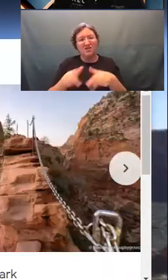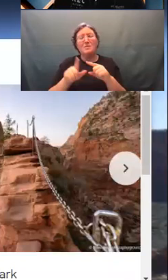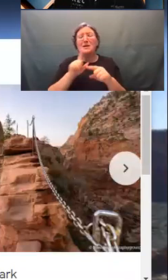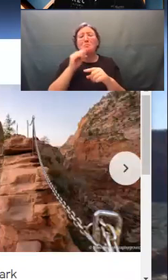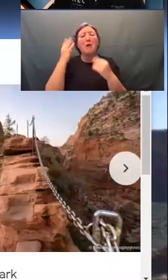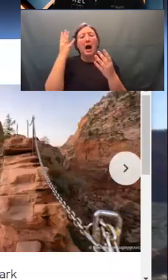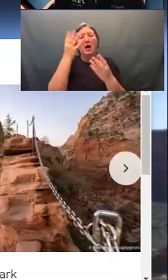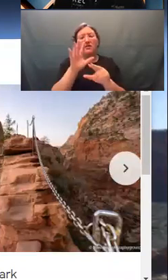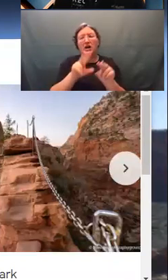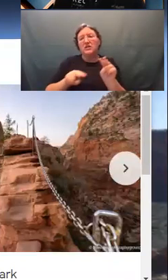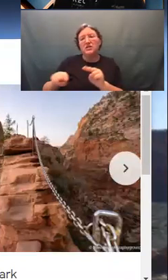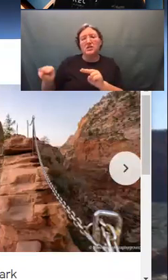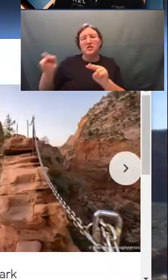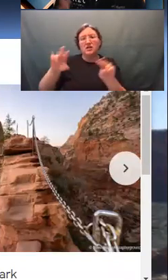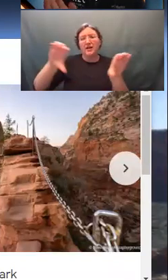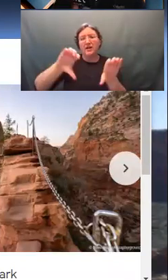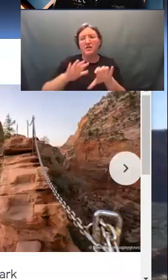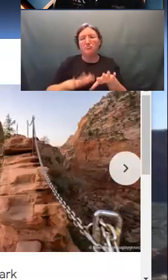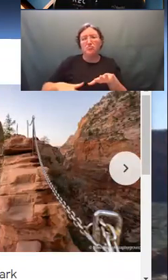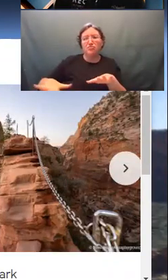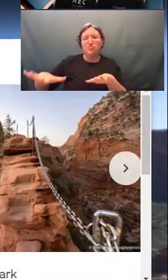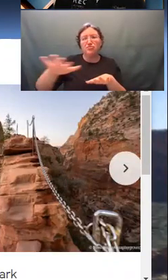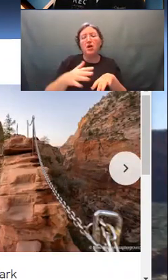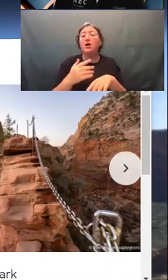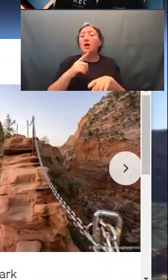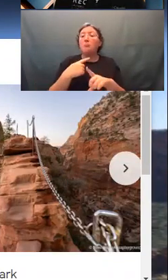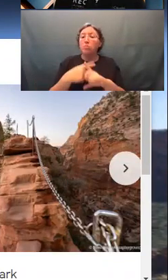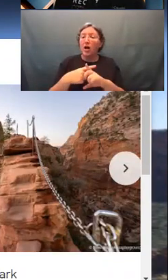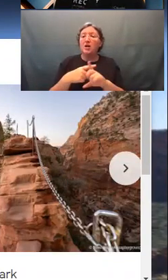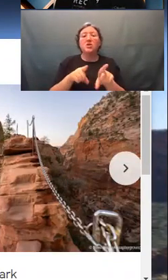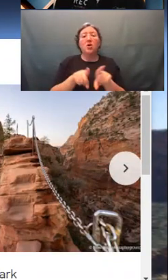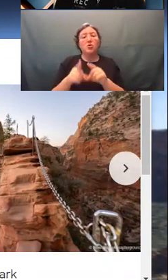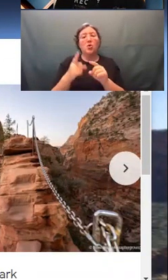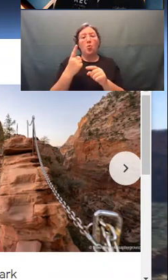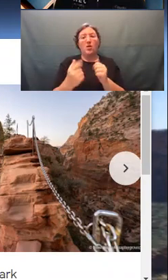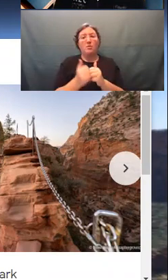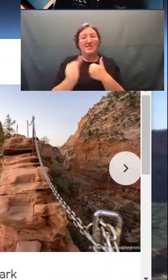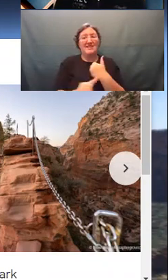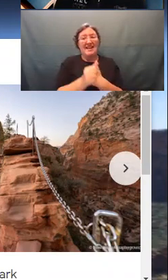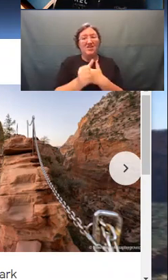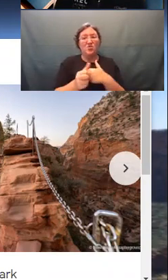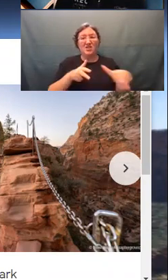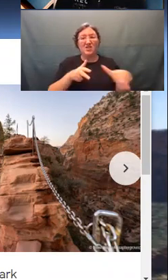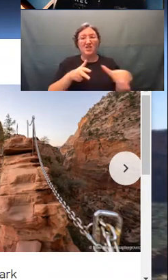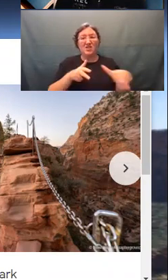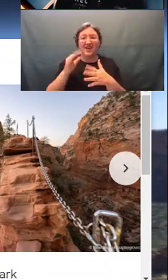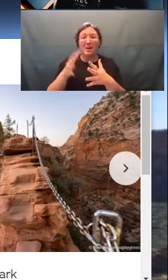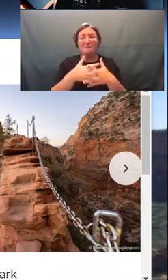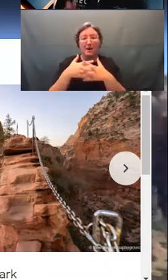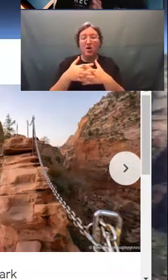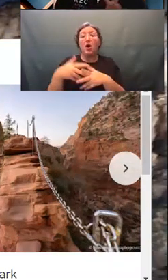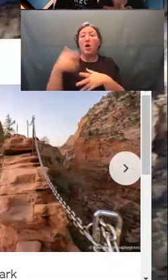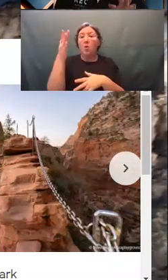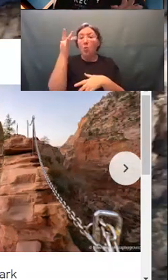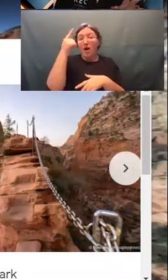look at the canyon itself and is also considered to be one of the country's most dangerous hikes. That is because if you look at this